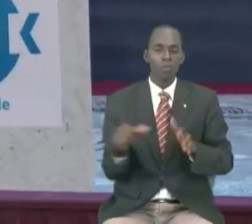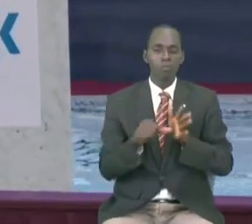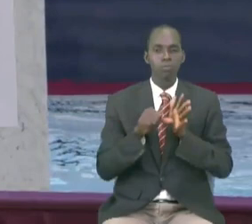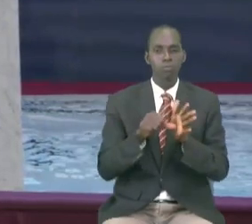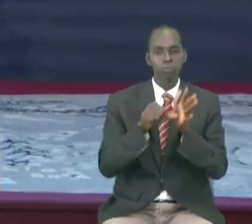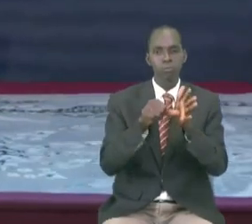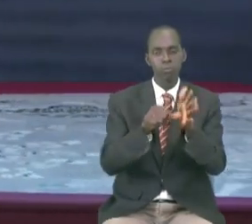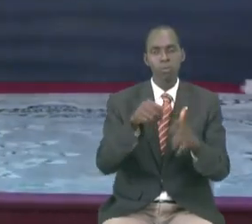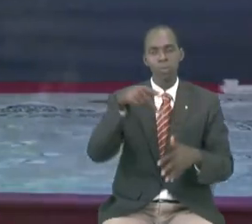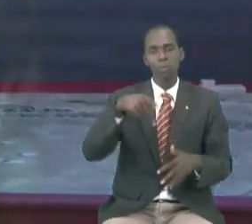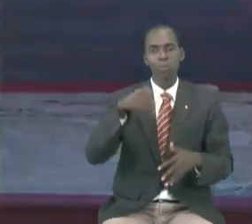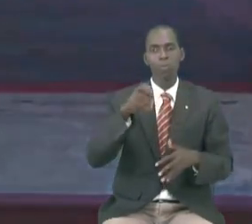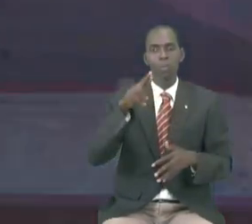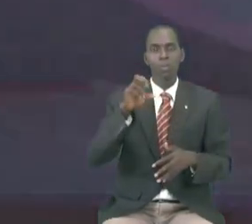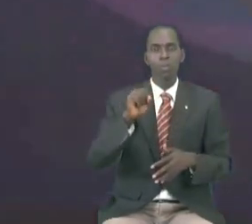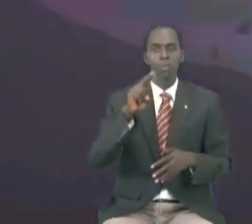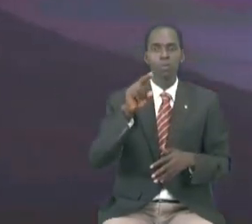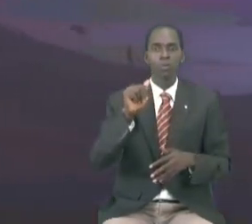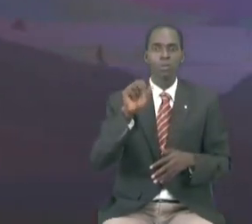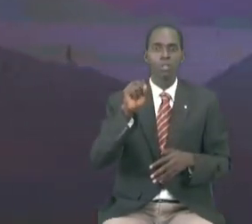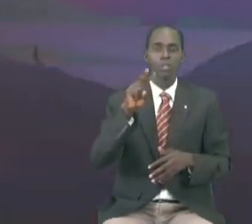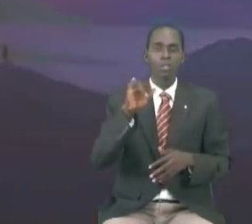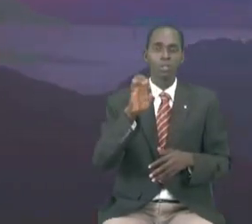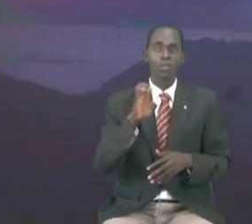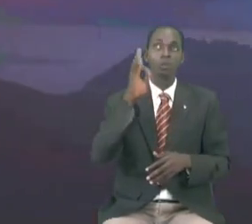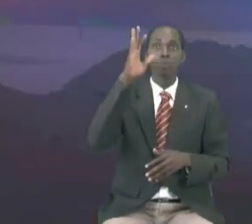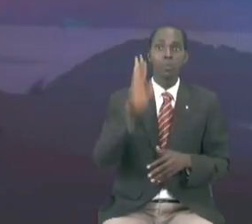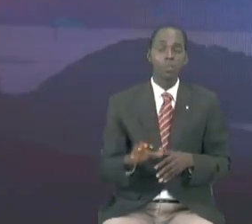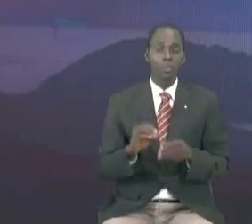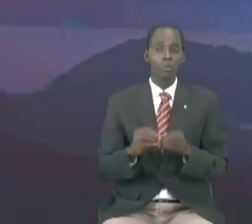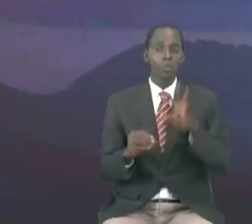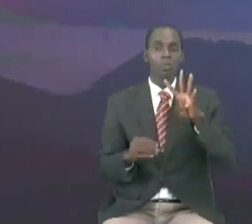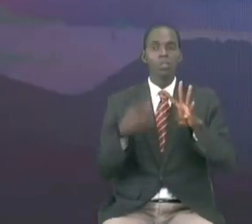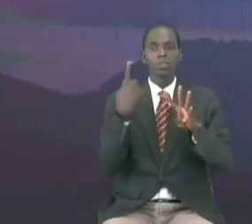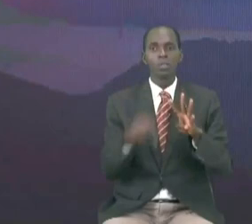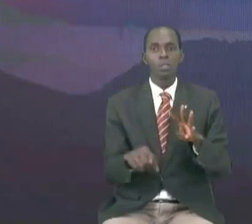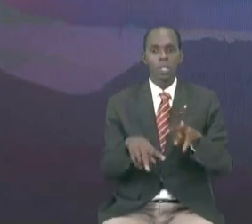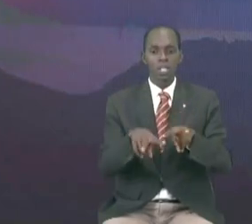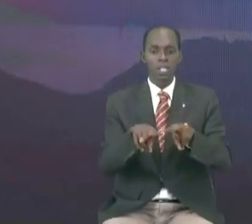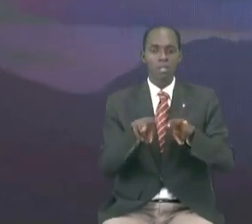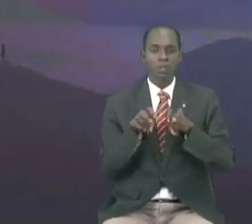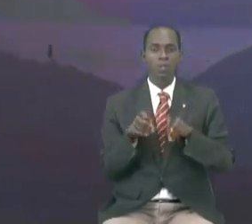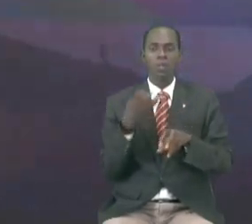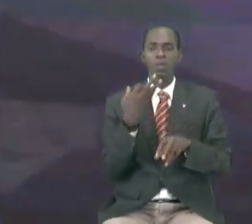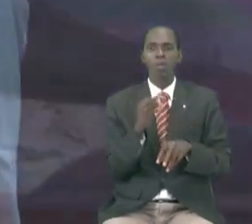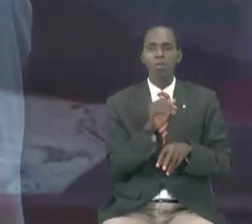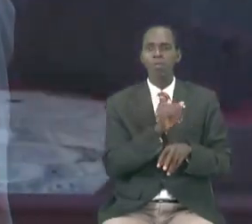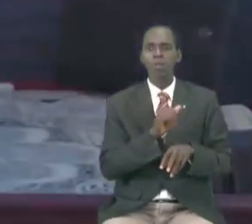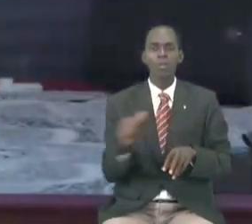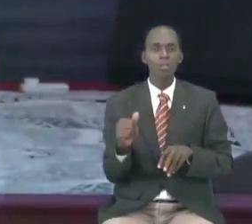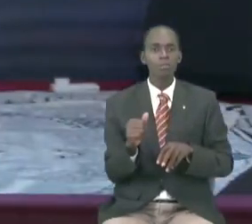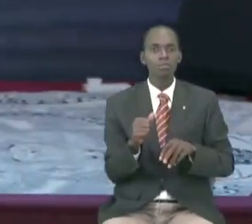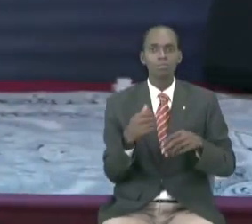personality. He was protesting against God because of what God had done. Let's come to number 1. Number 1,